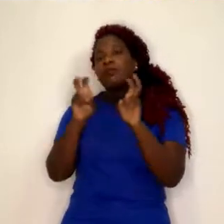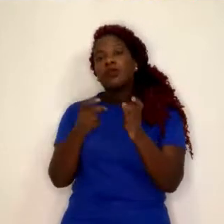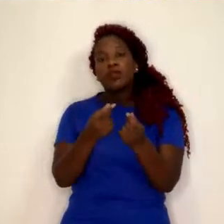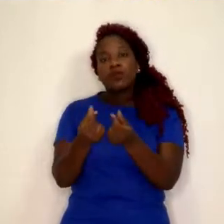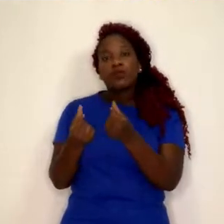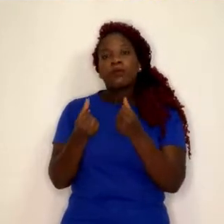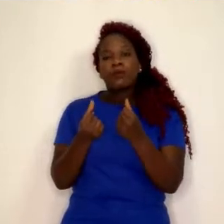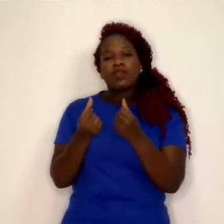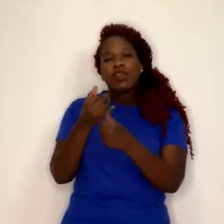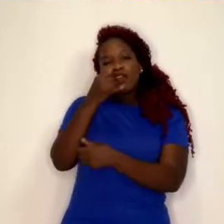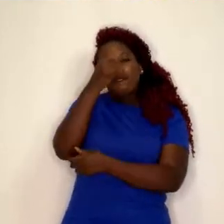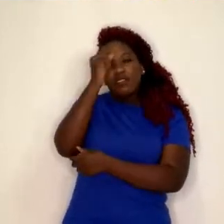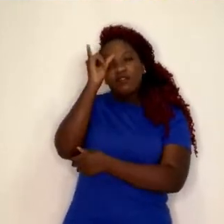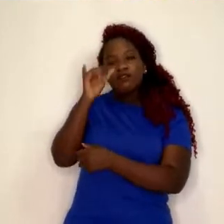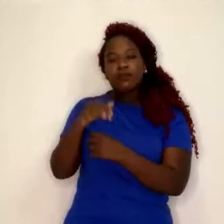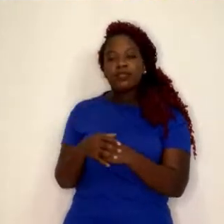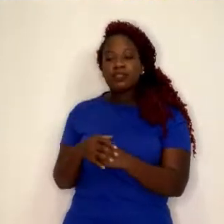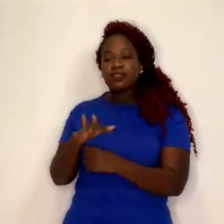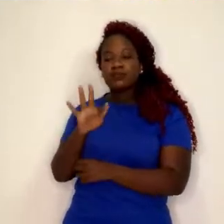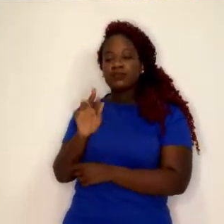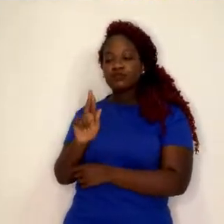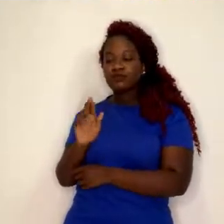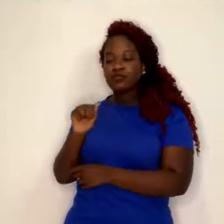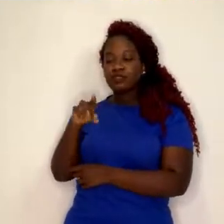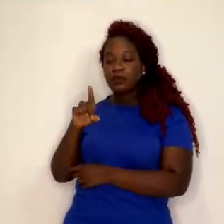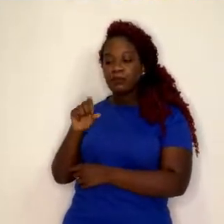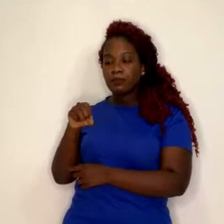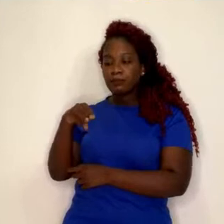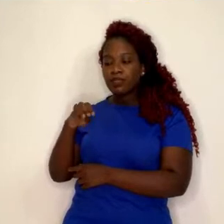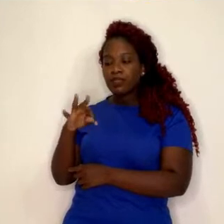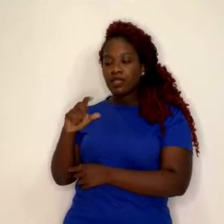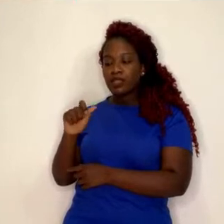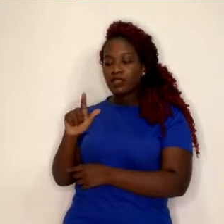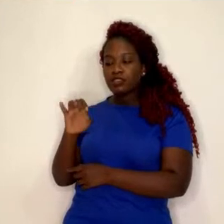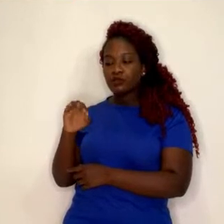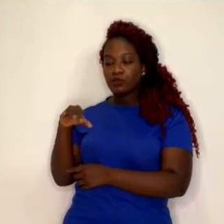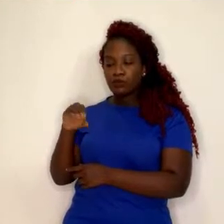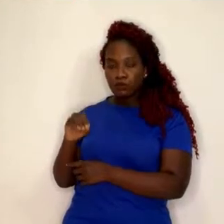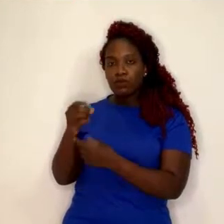in confronting economic fundamentalism.